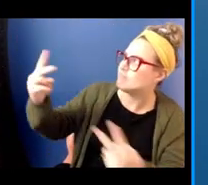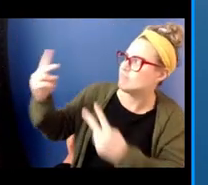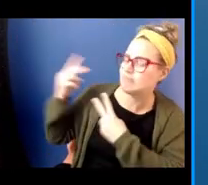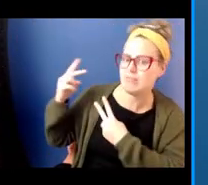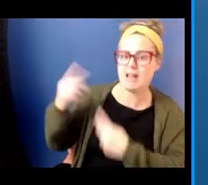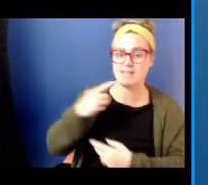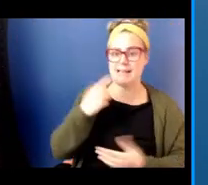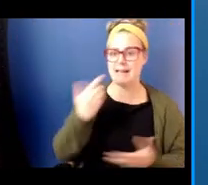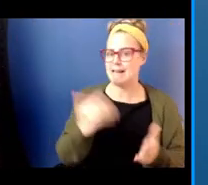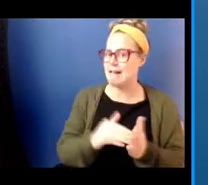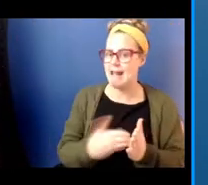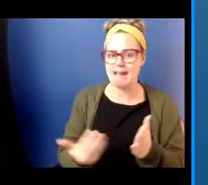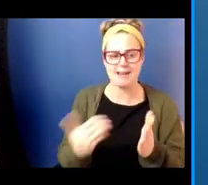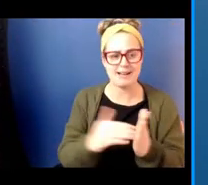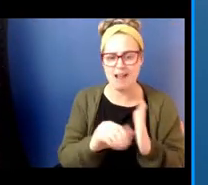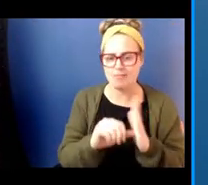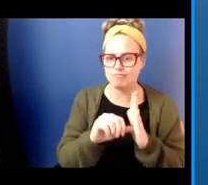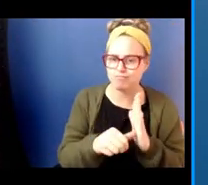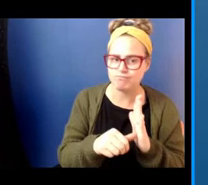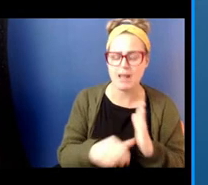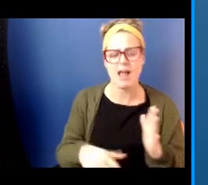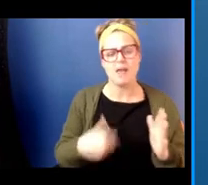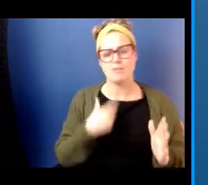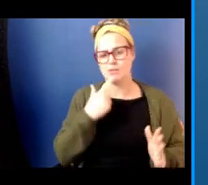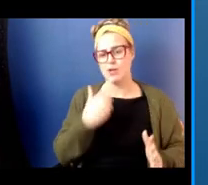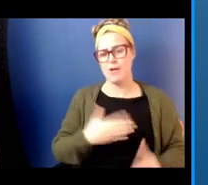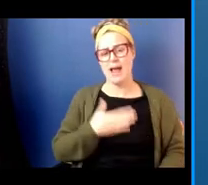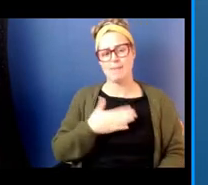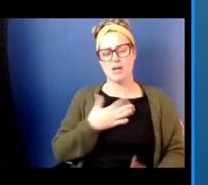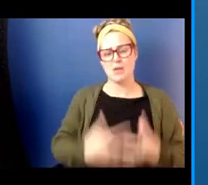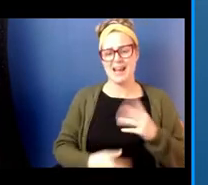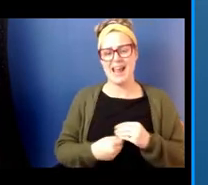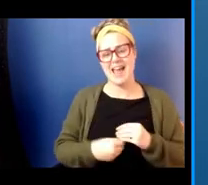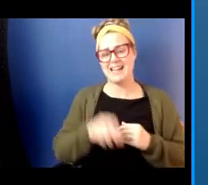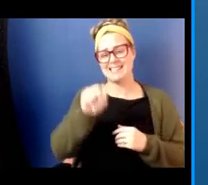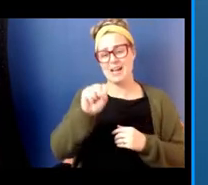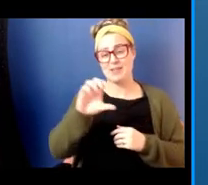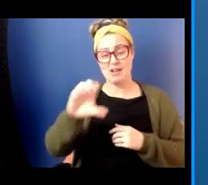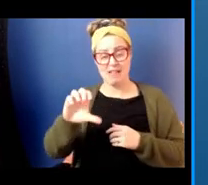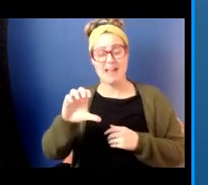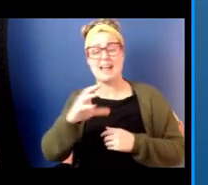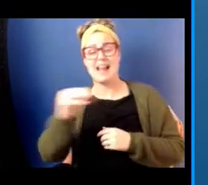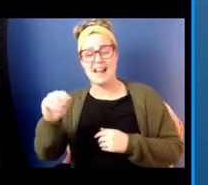added South Carolina and Nevada that we got a chance to let Barack Obama